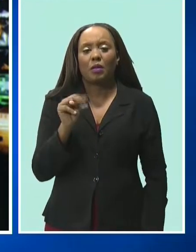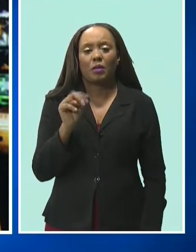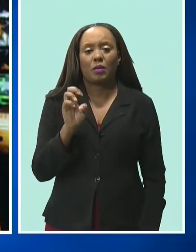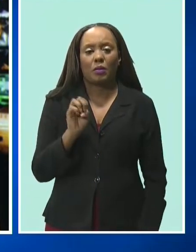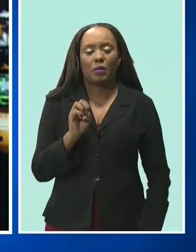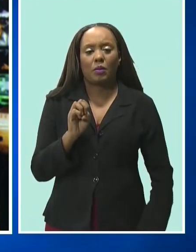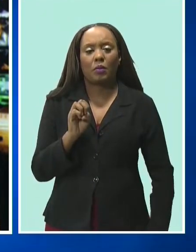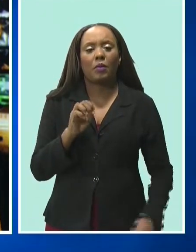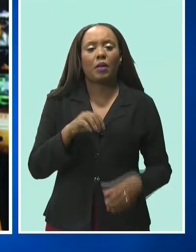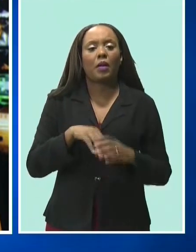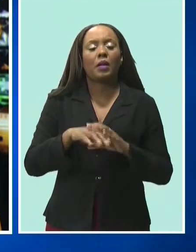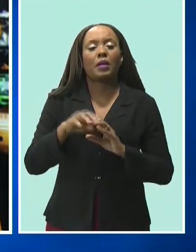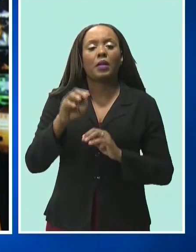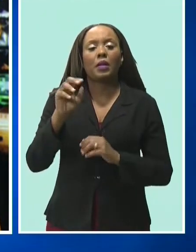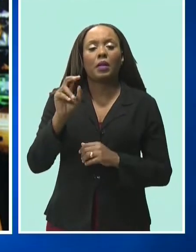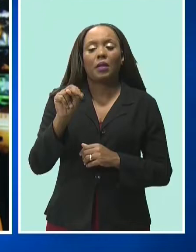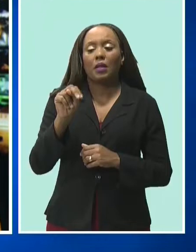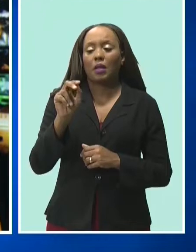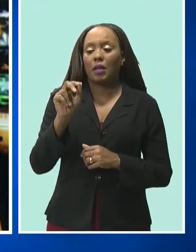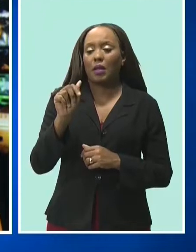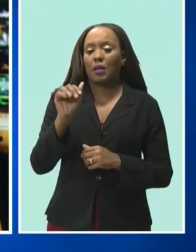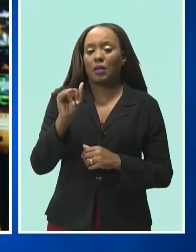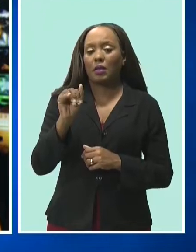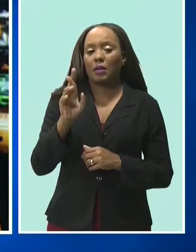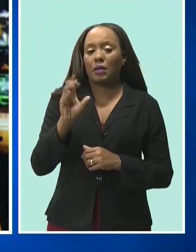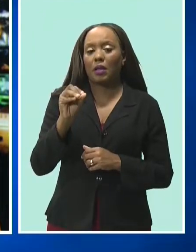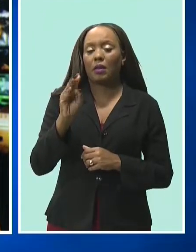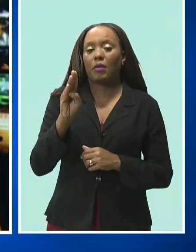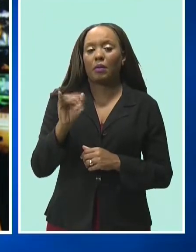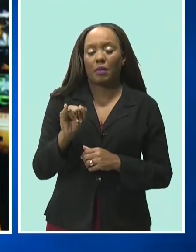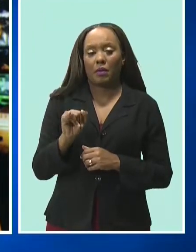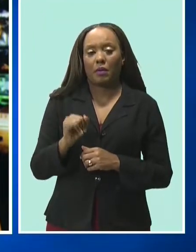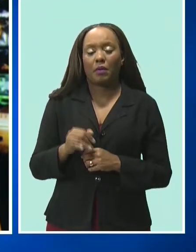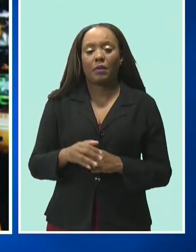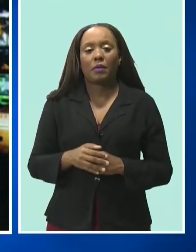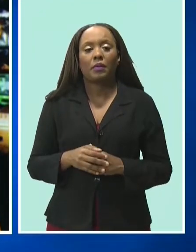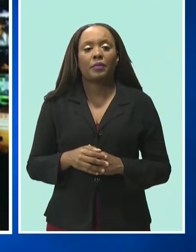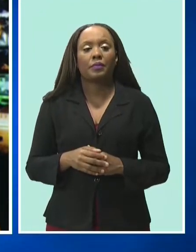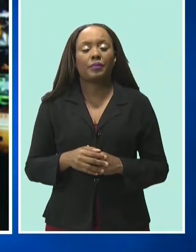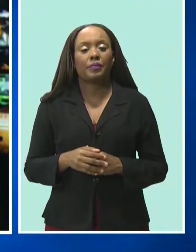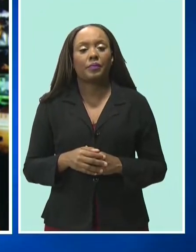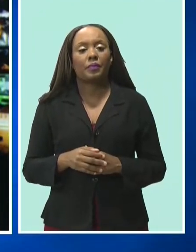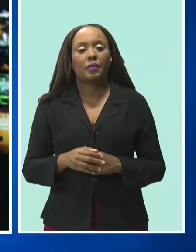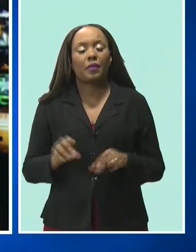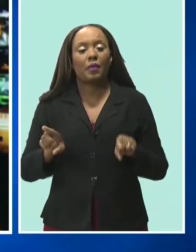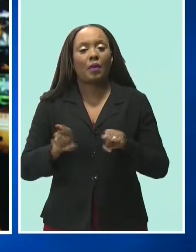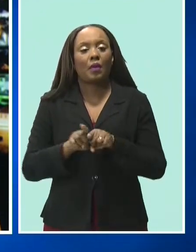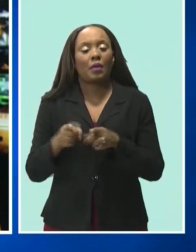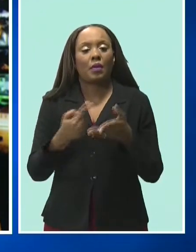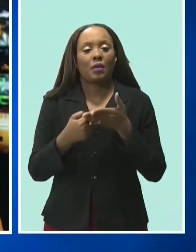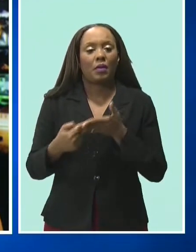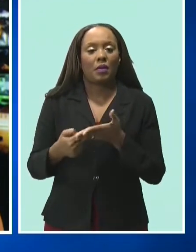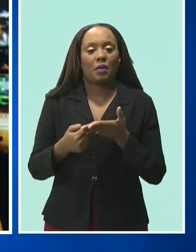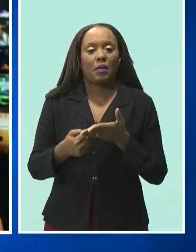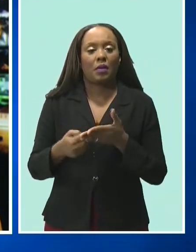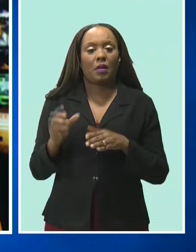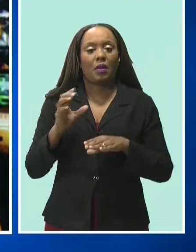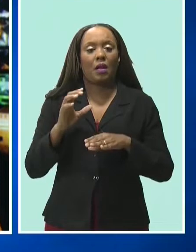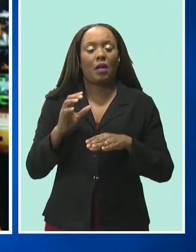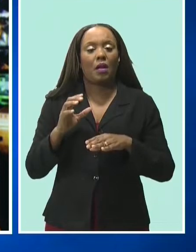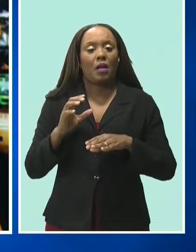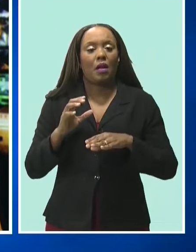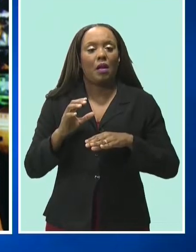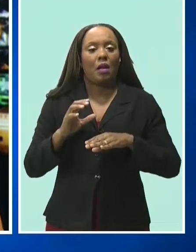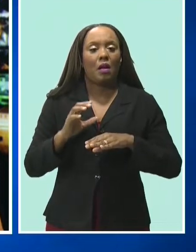Kenya. And we will also be discussing the establishment of the CARICOM diplomatic offices in